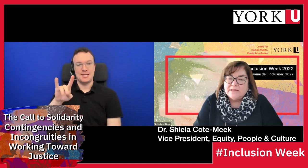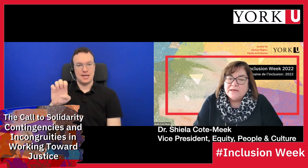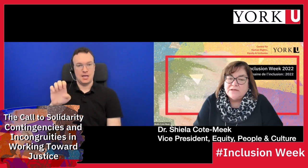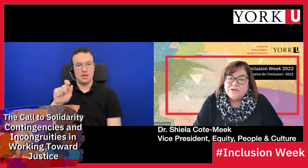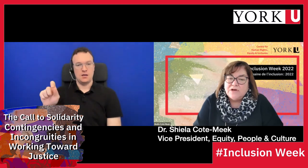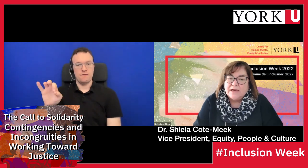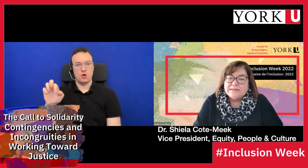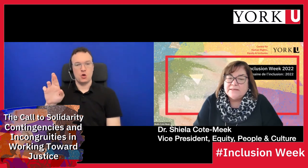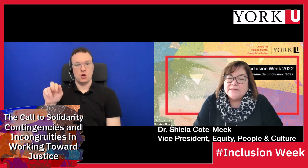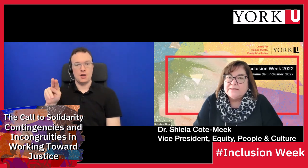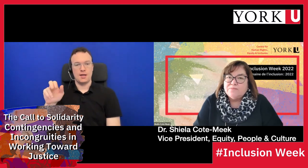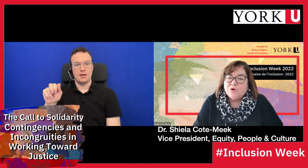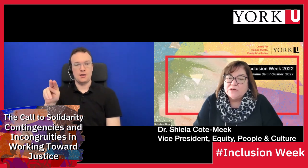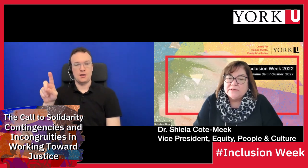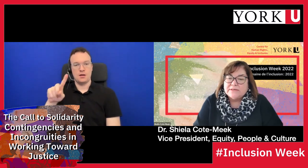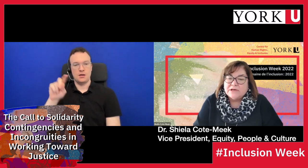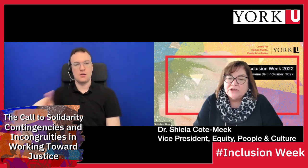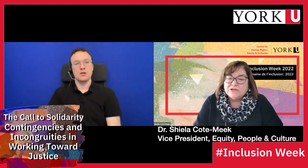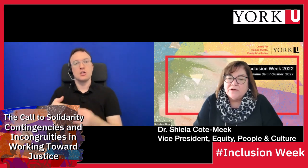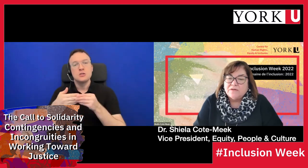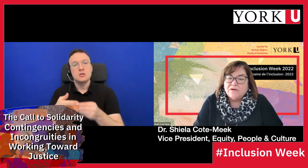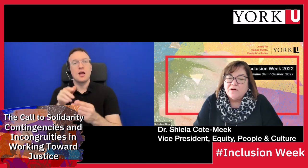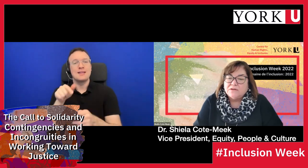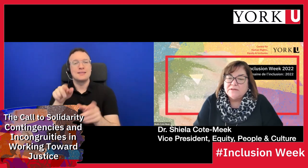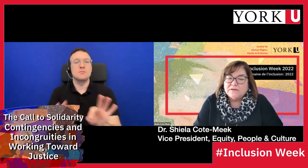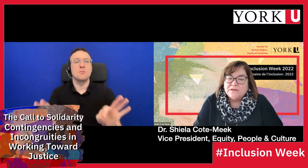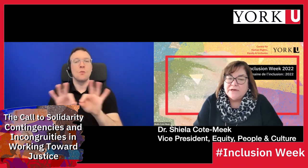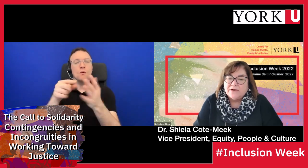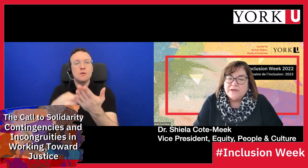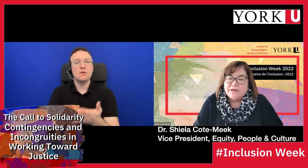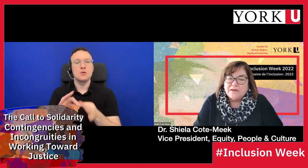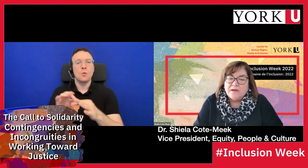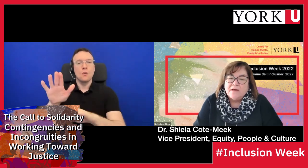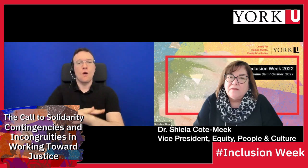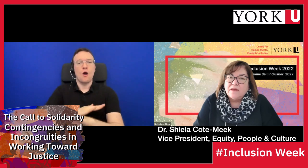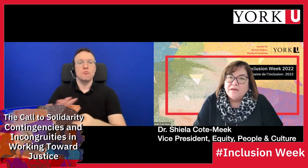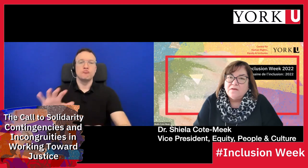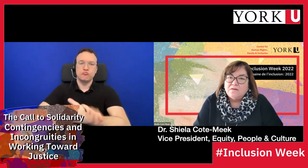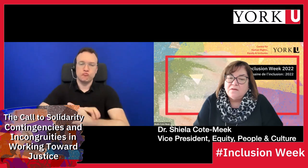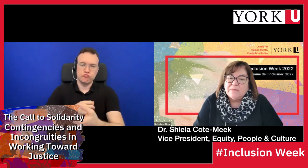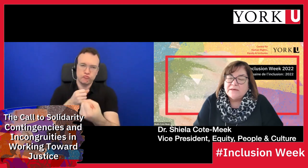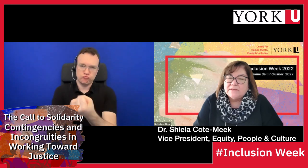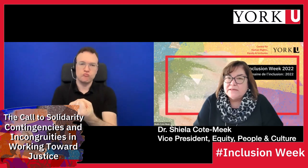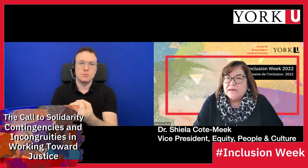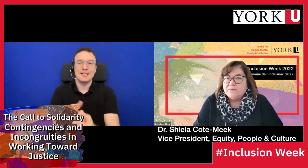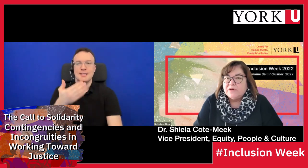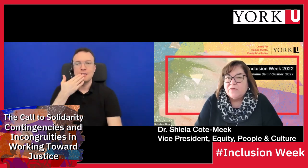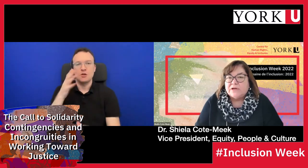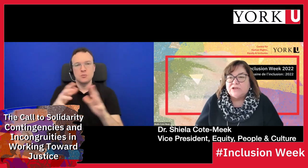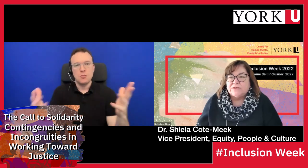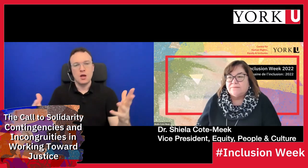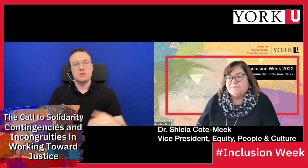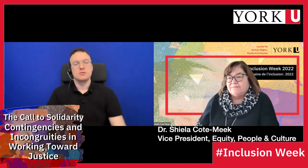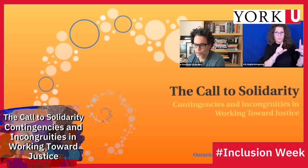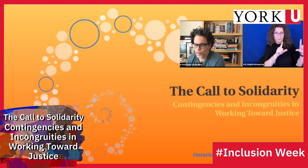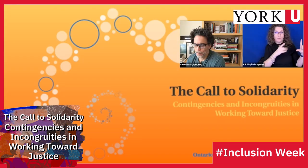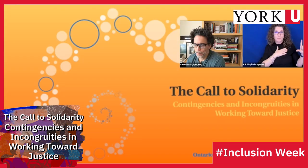Gaztambide-Fernández to guide us in this important discussion on the call to solidarity. Thank you, merci, and miigwech.